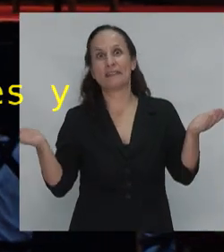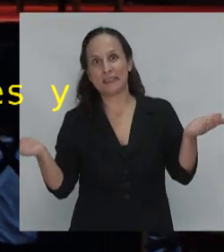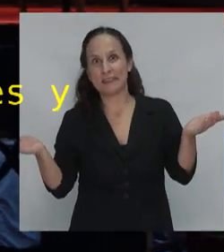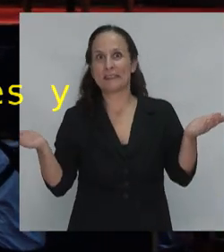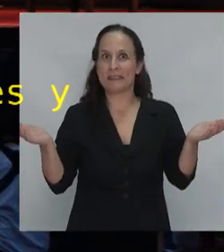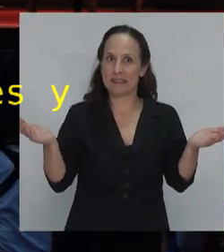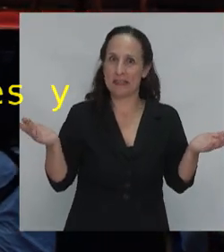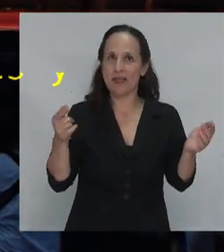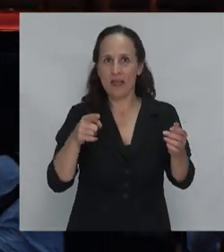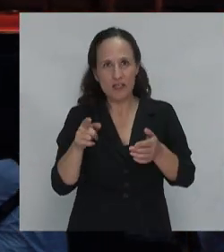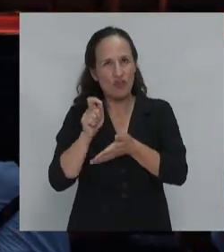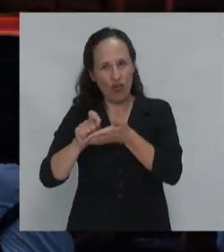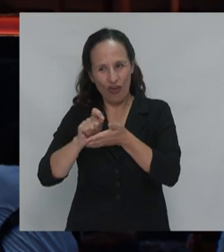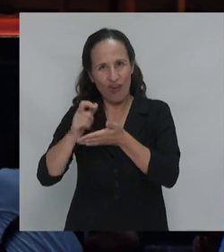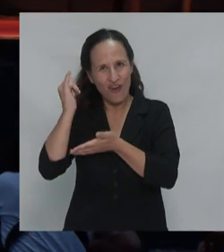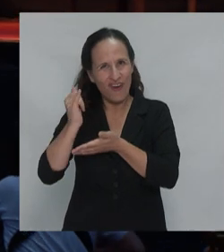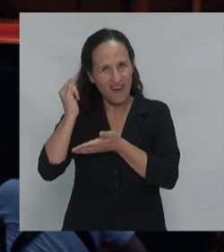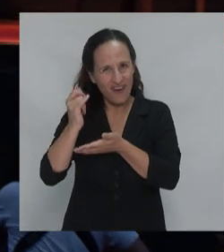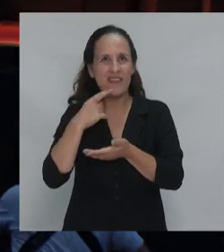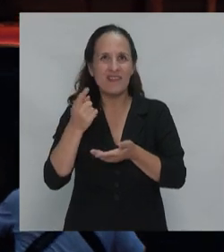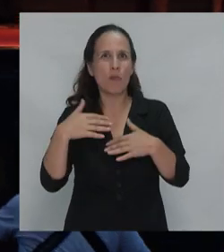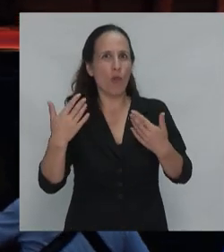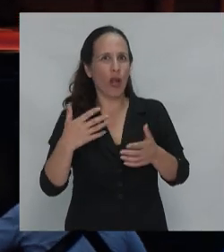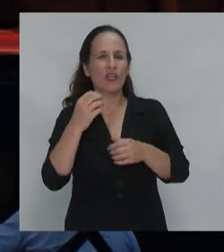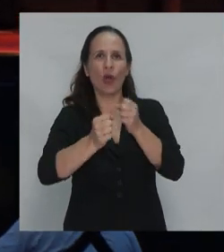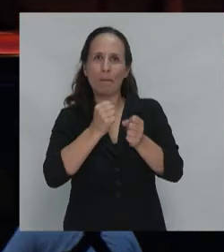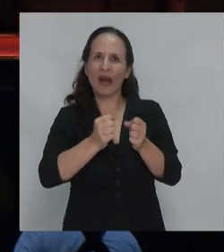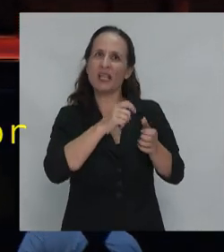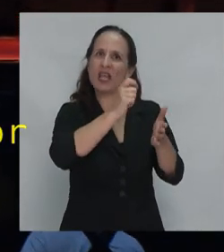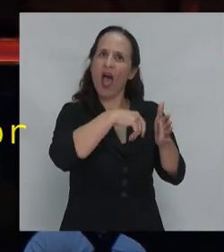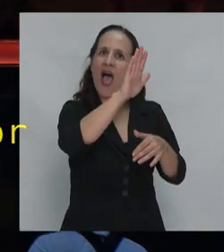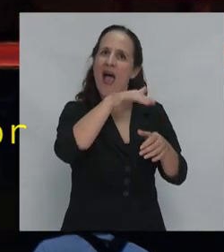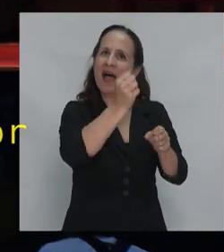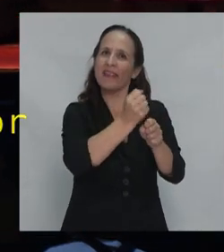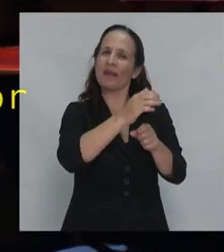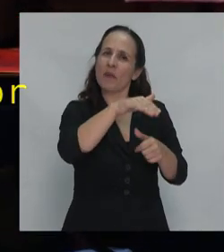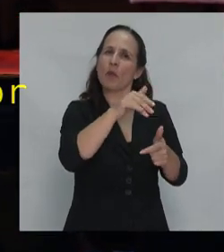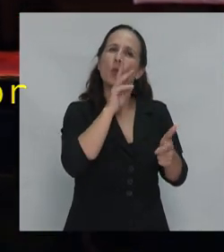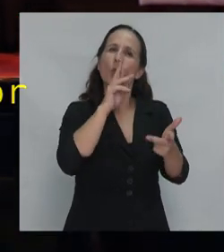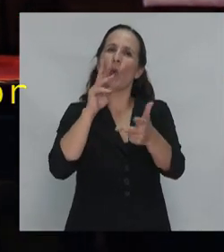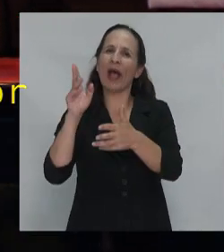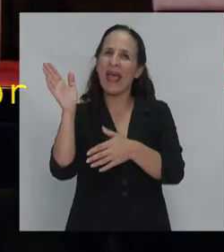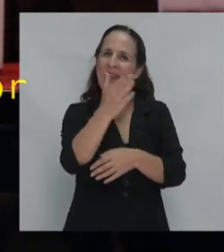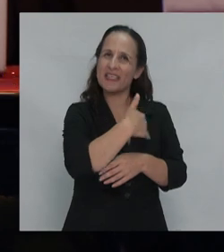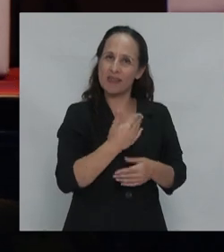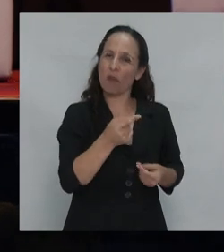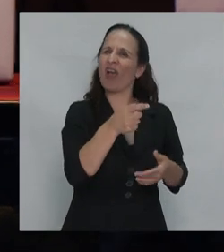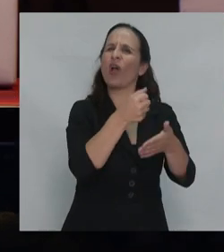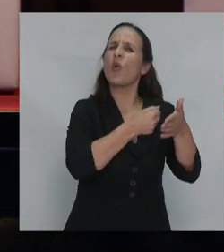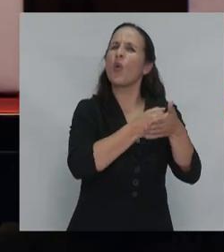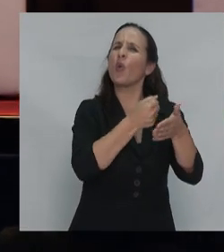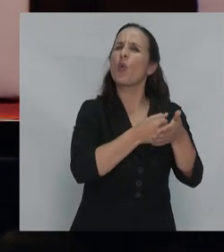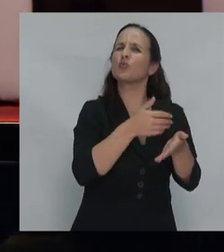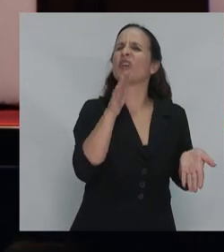women, because they don't fight for their right to unionize. So capitalist